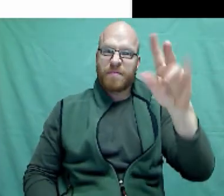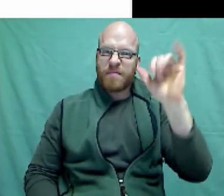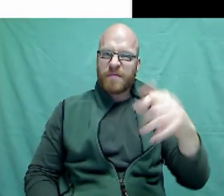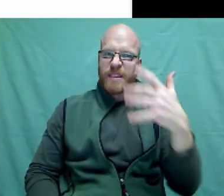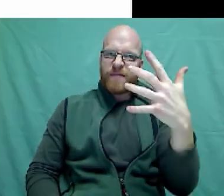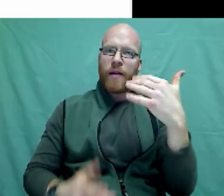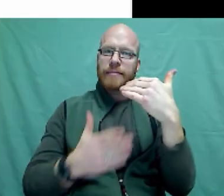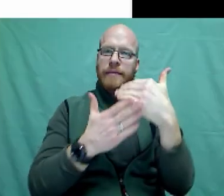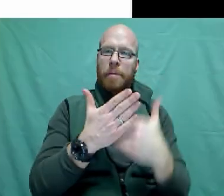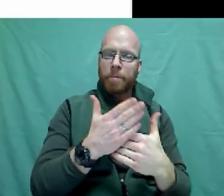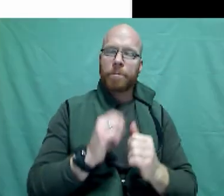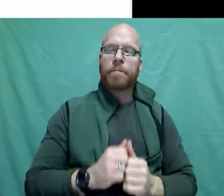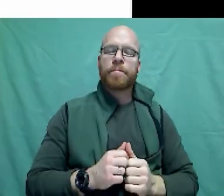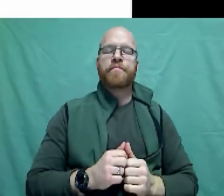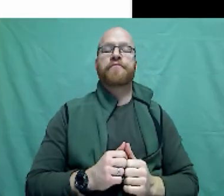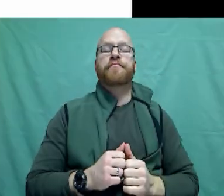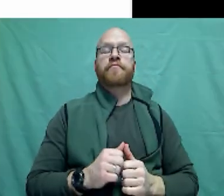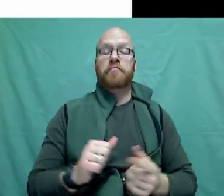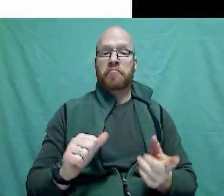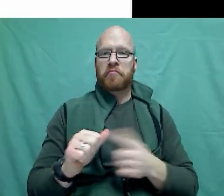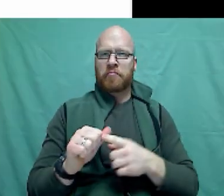Okay, those are 5 steps.